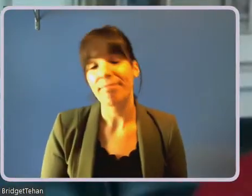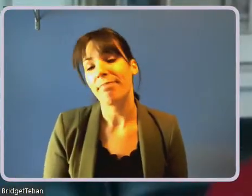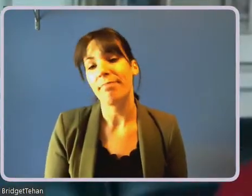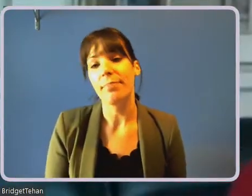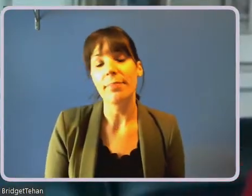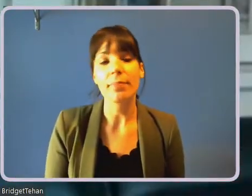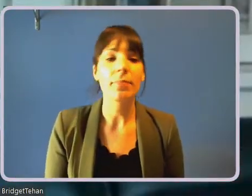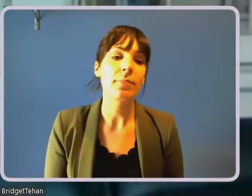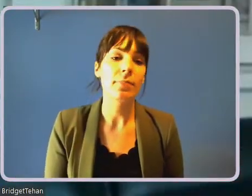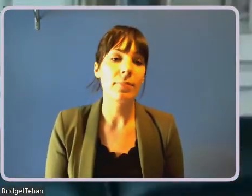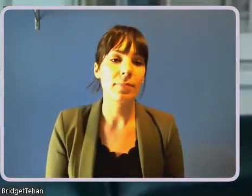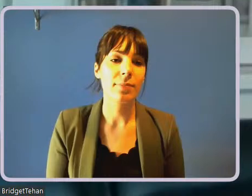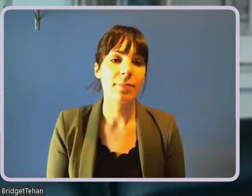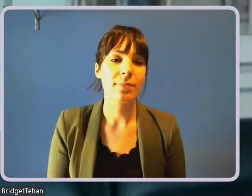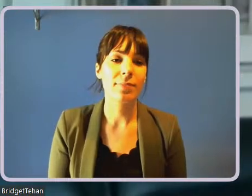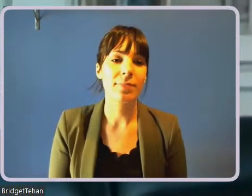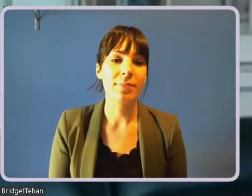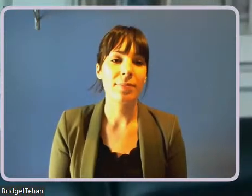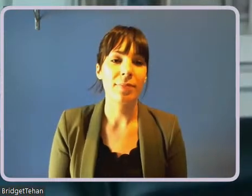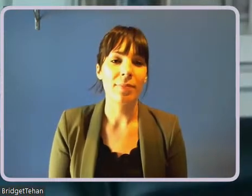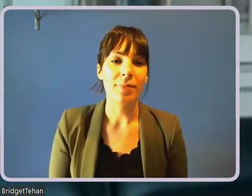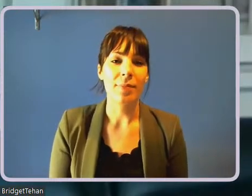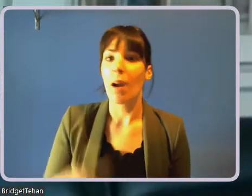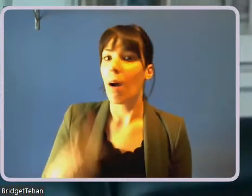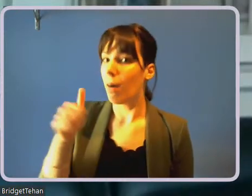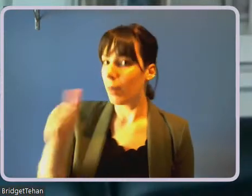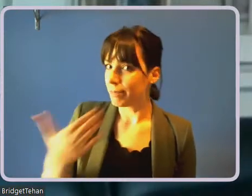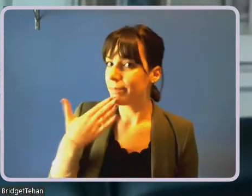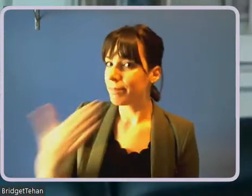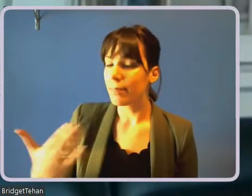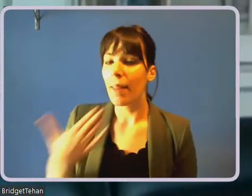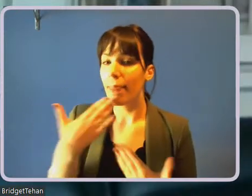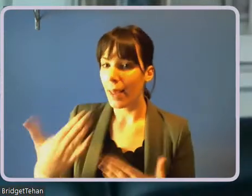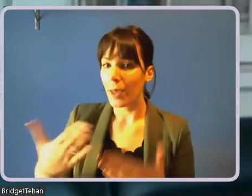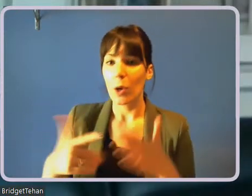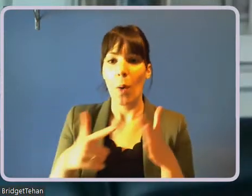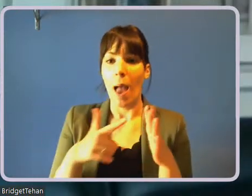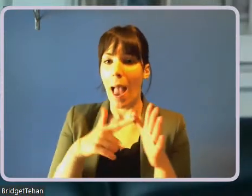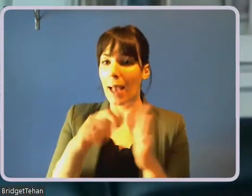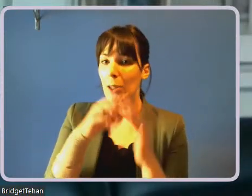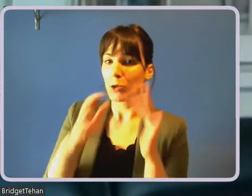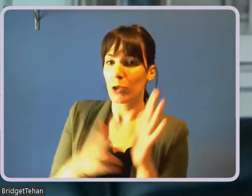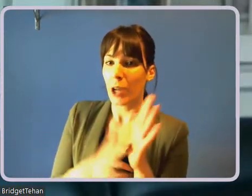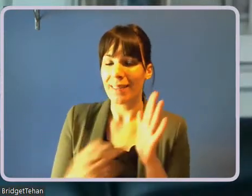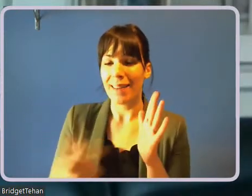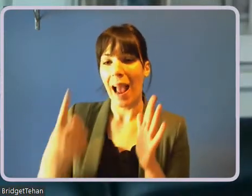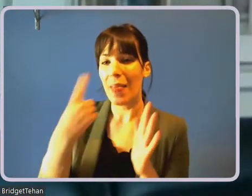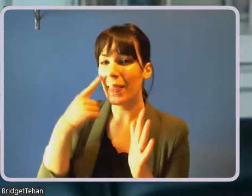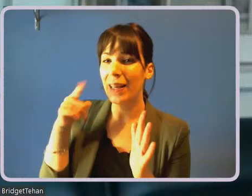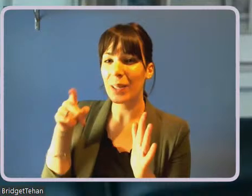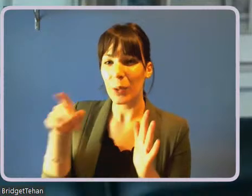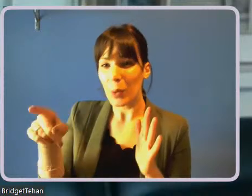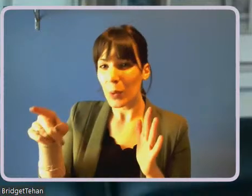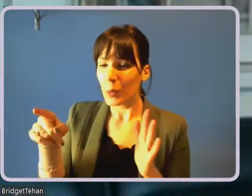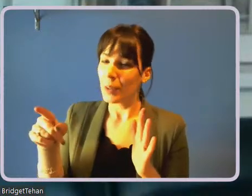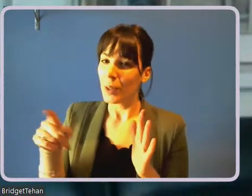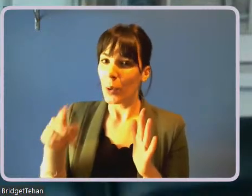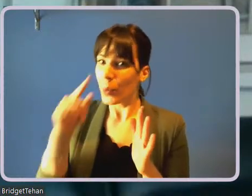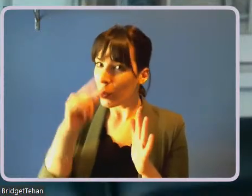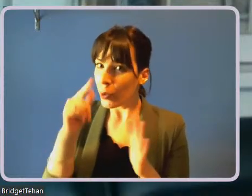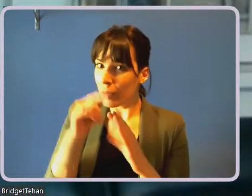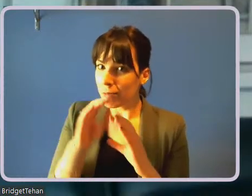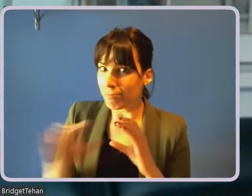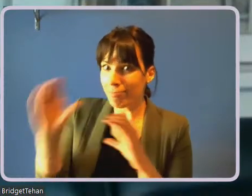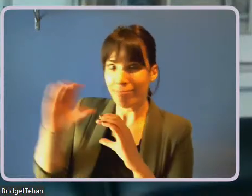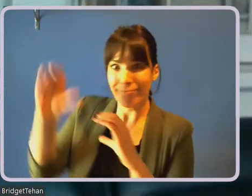That's great. Thank you so much, Adrian. And I think you've kind of undersold your story in terms of the role that you did play in supporting